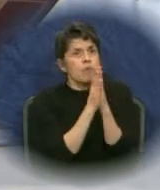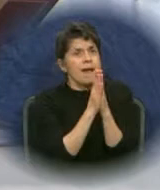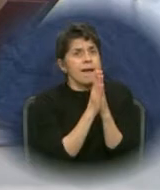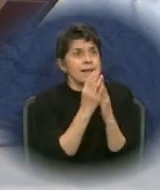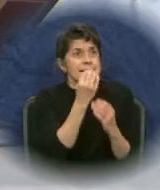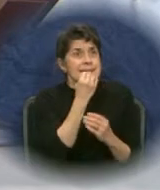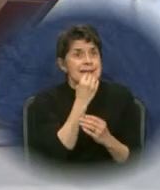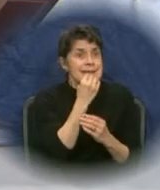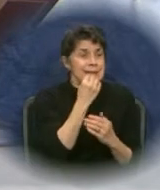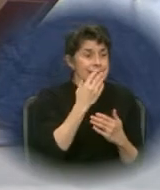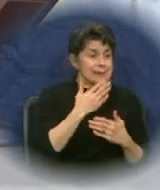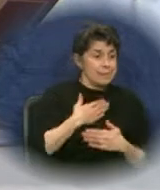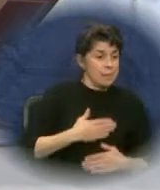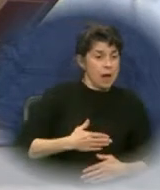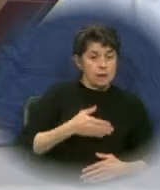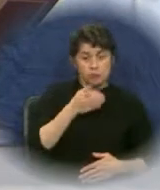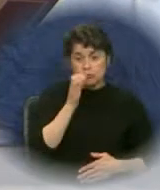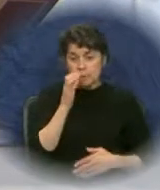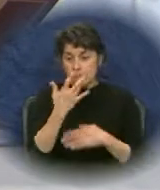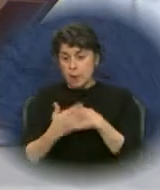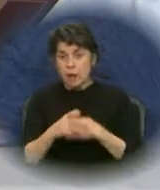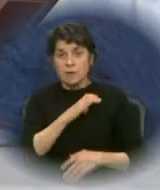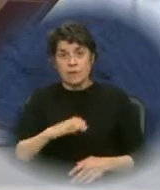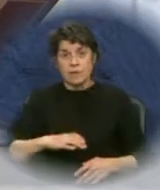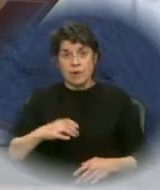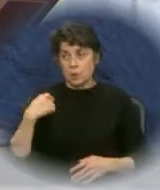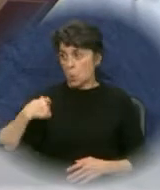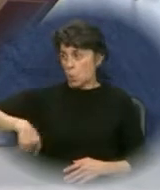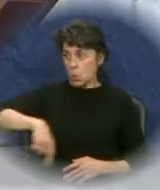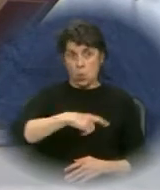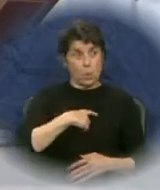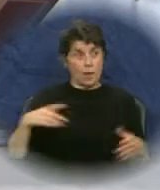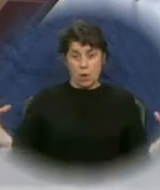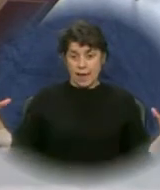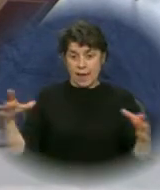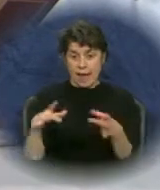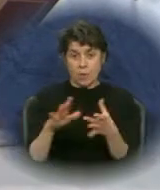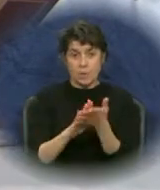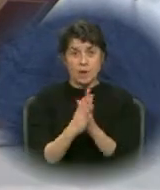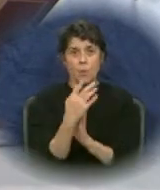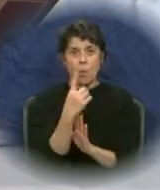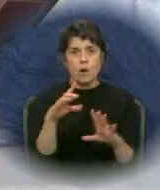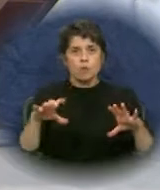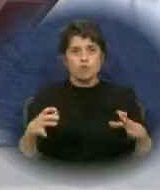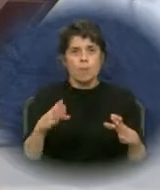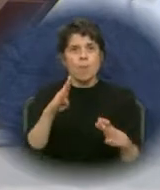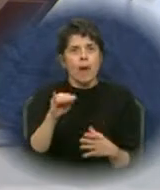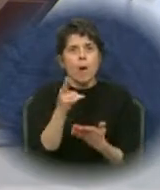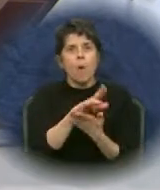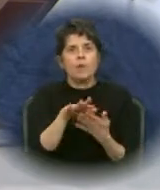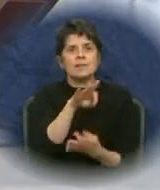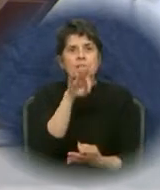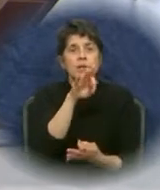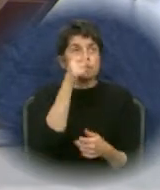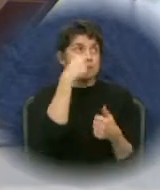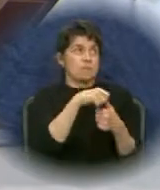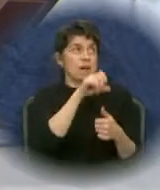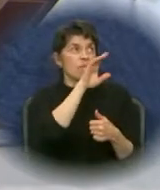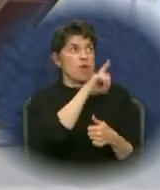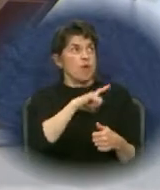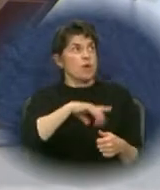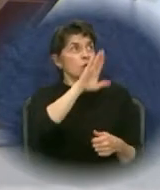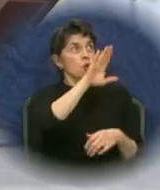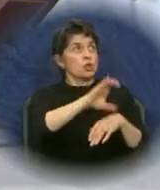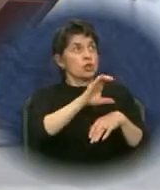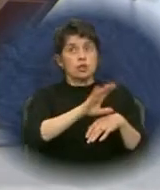of the body and blood of Christ, we may be gathered into one by the Holy Spirit. Remember, Lord, your church spread throughout the